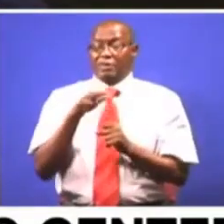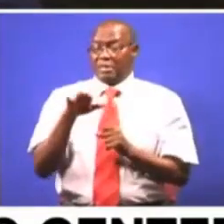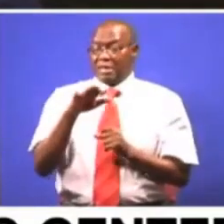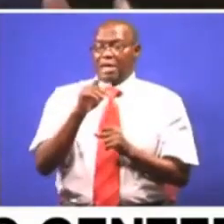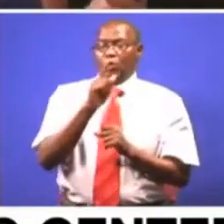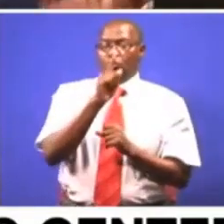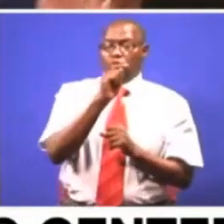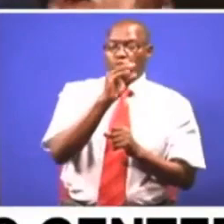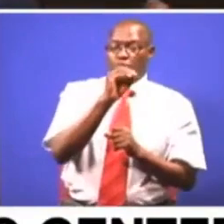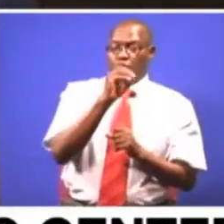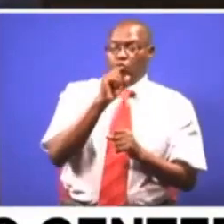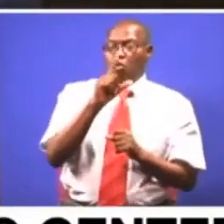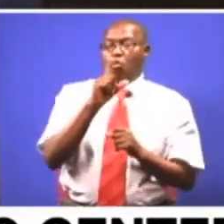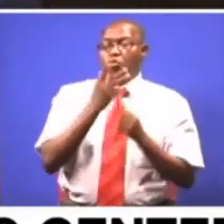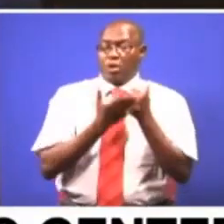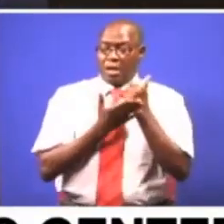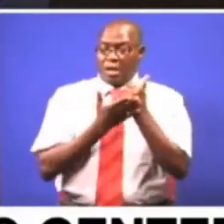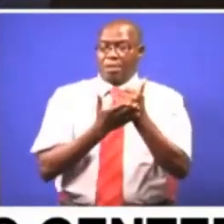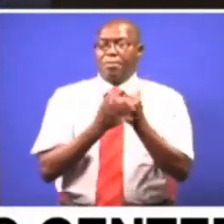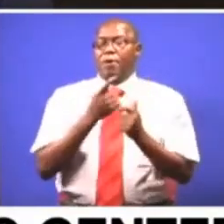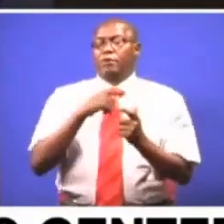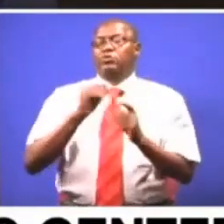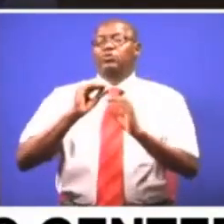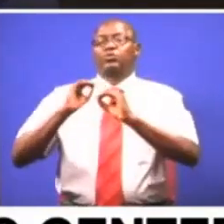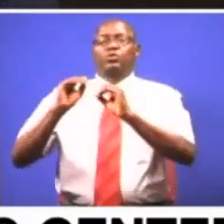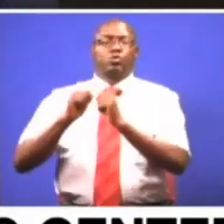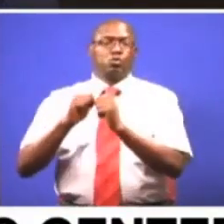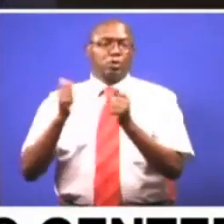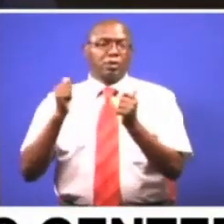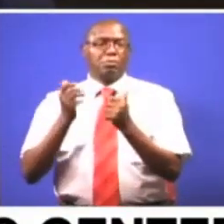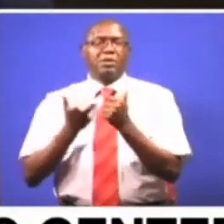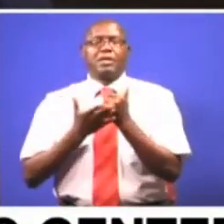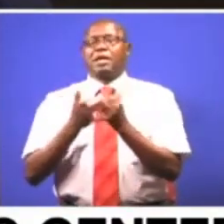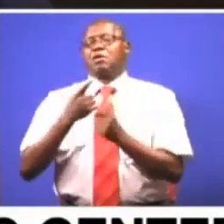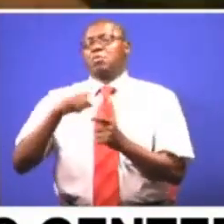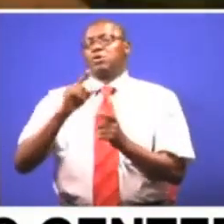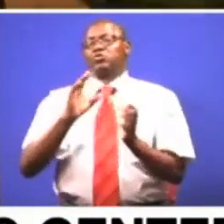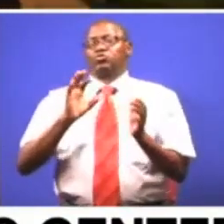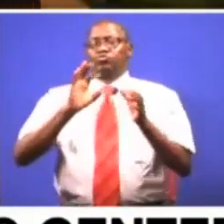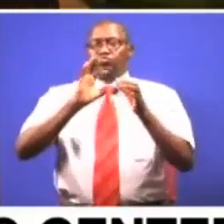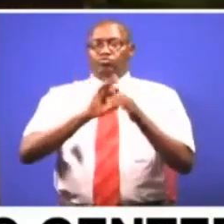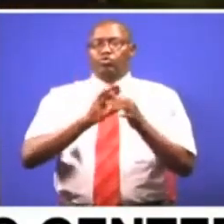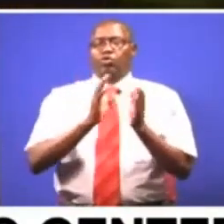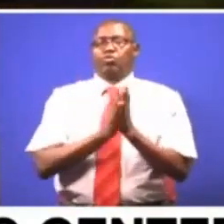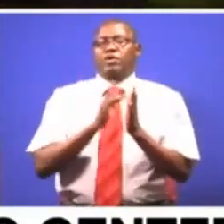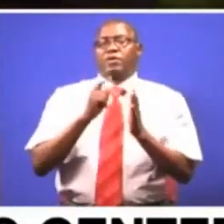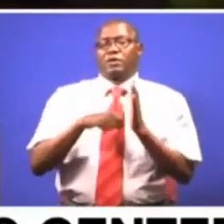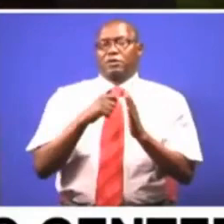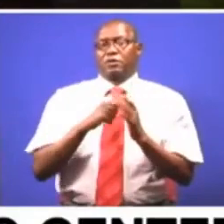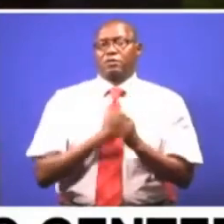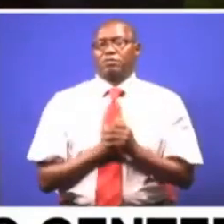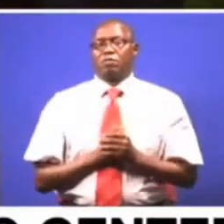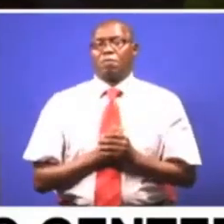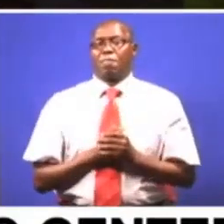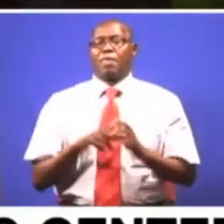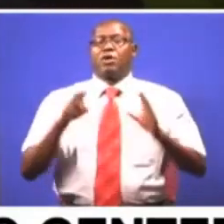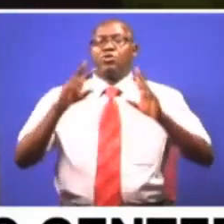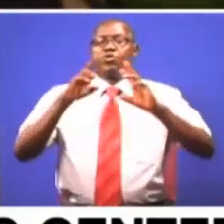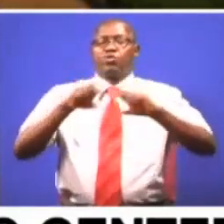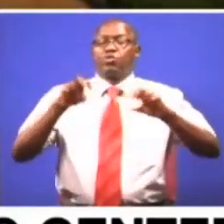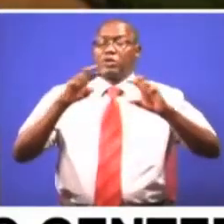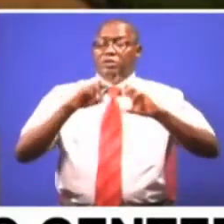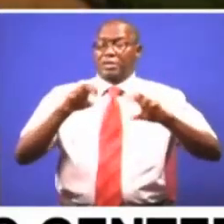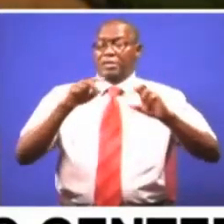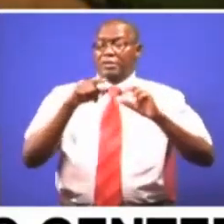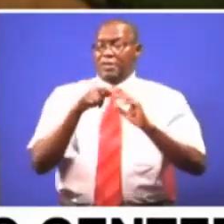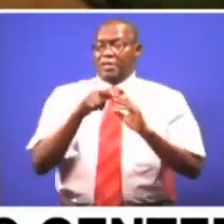will not only help us to train well, but also help us to connect with industry. Research is very little. And I